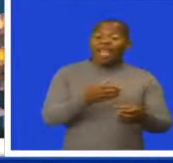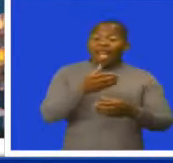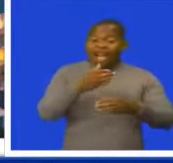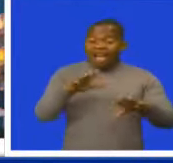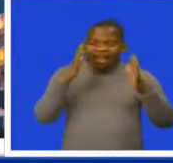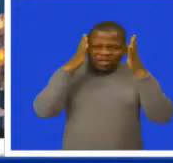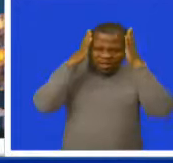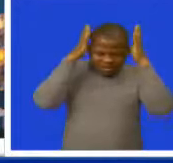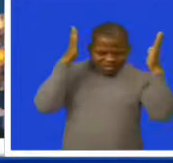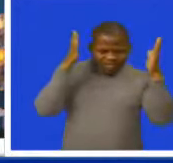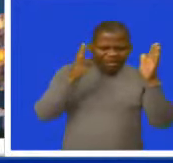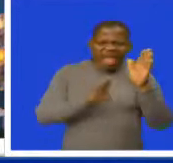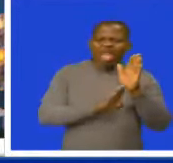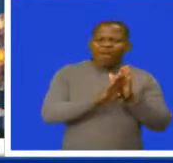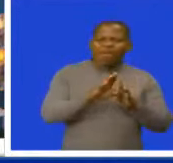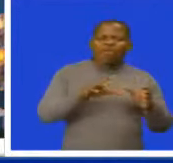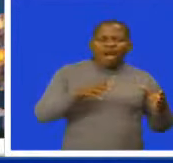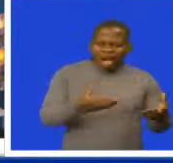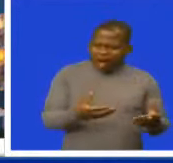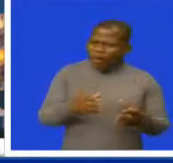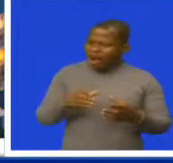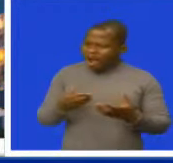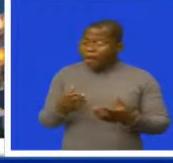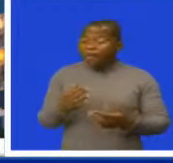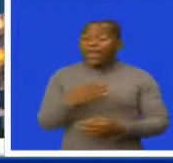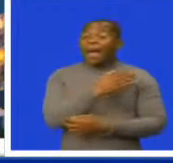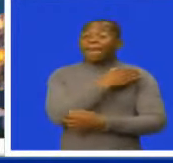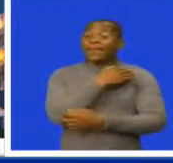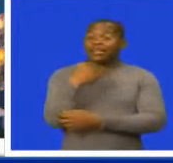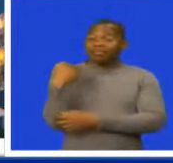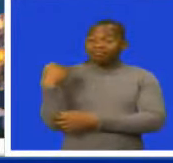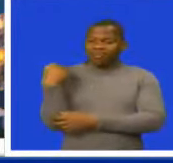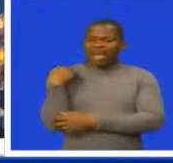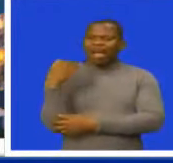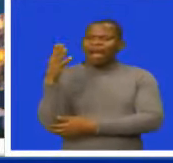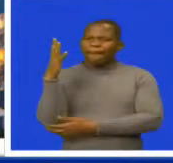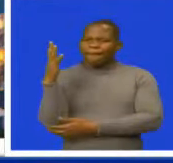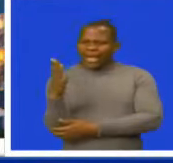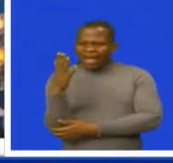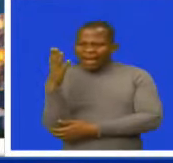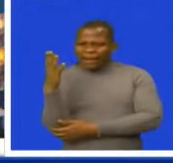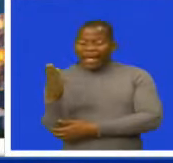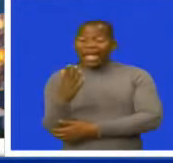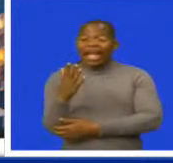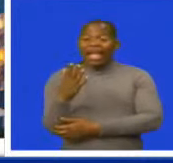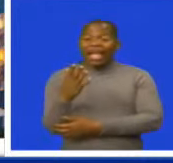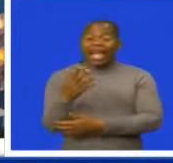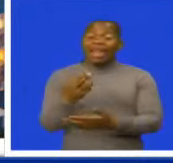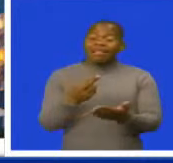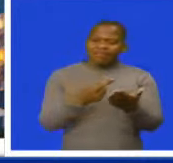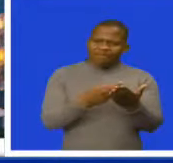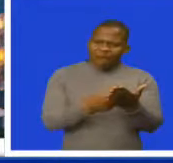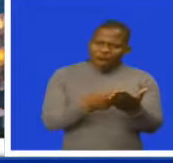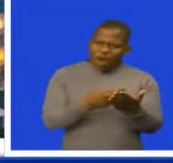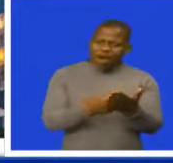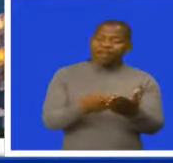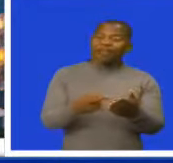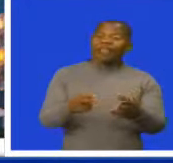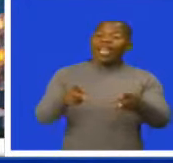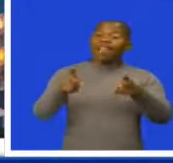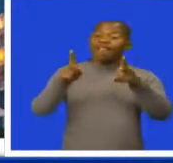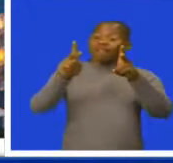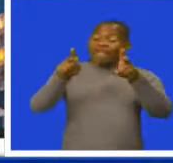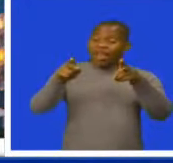umsebenti wekulungisa umbiko wesimo semvelo kutsi ke sewuhambe sigaba lesingakanani kusukela ngeminyaka wa 2014